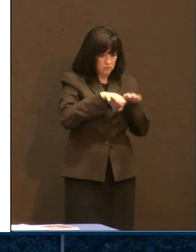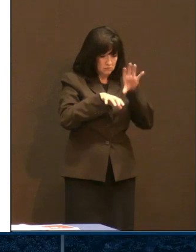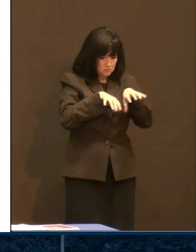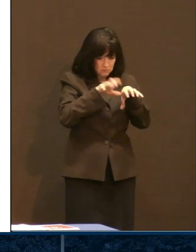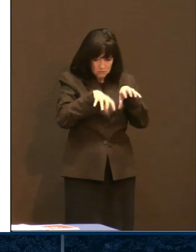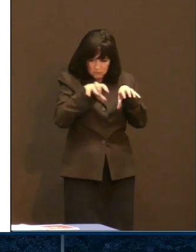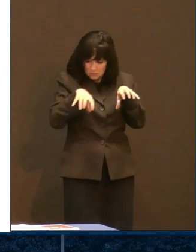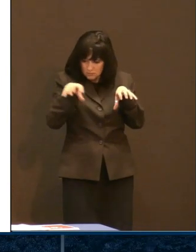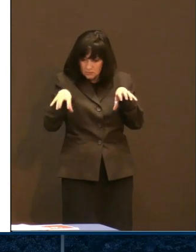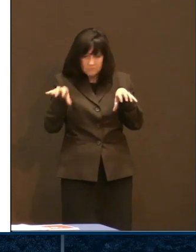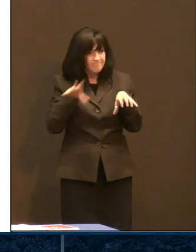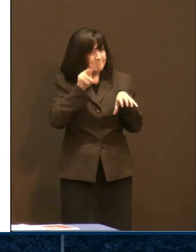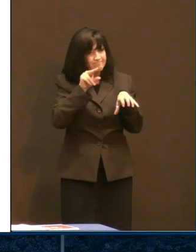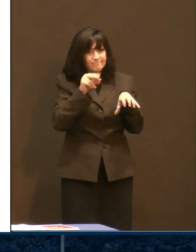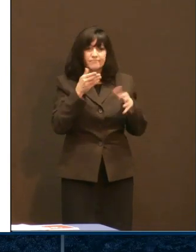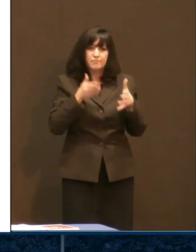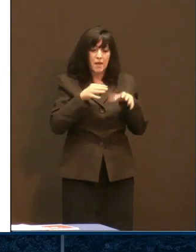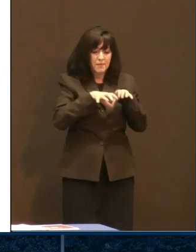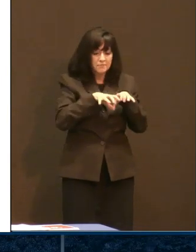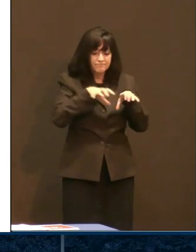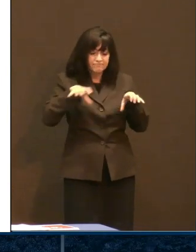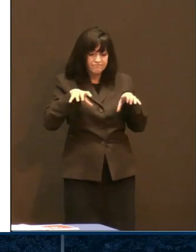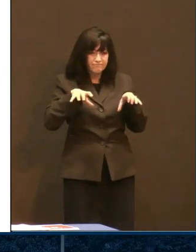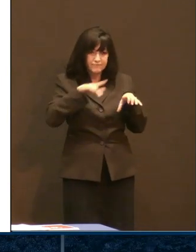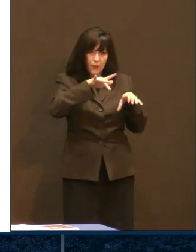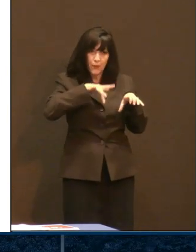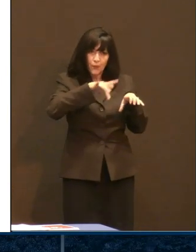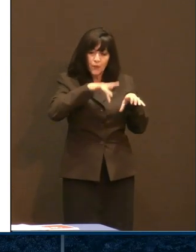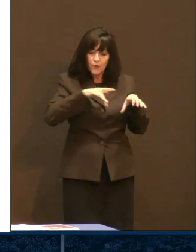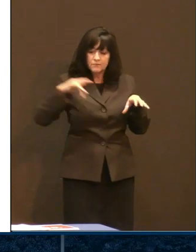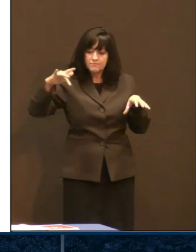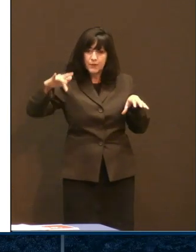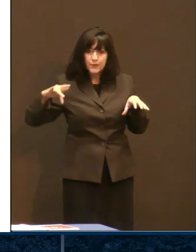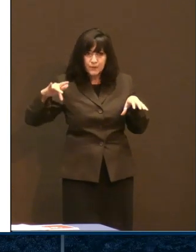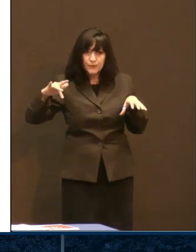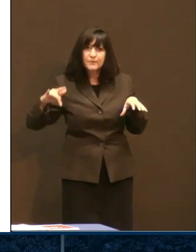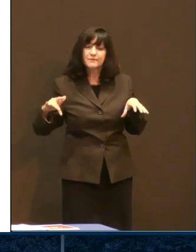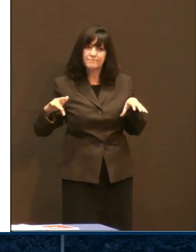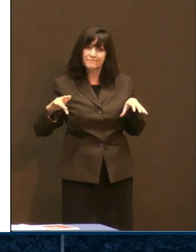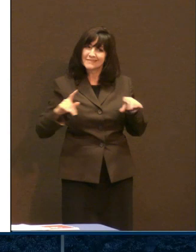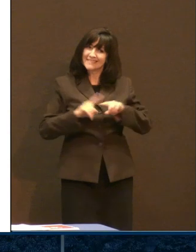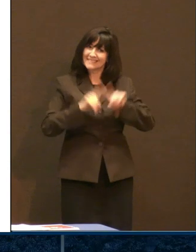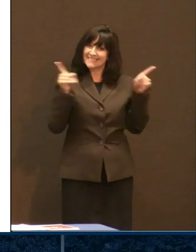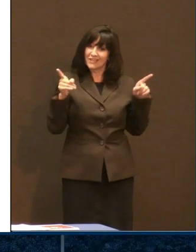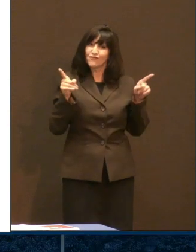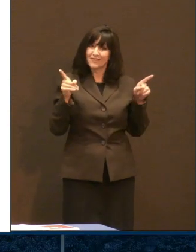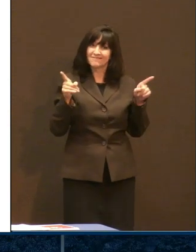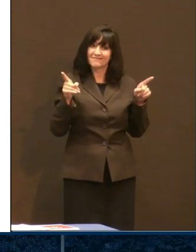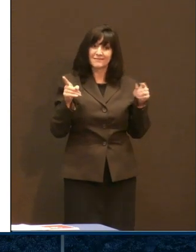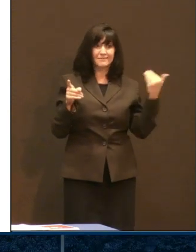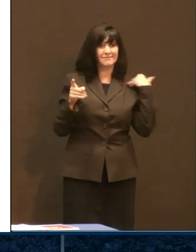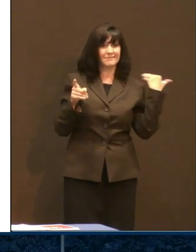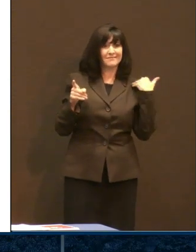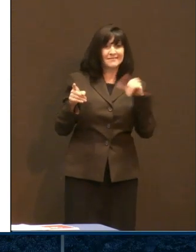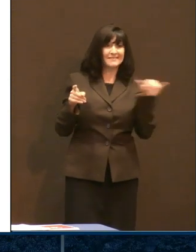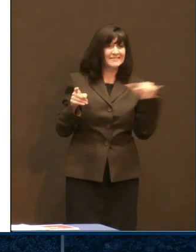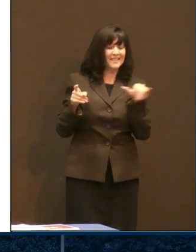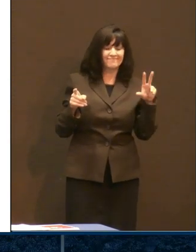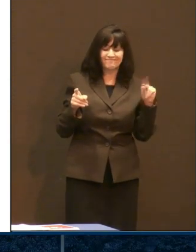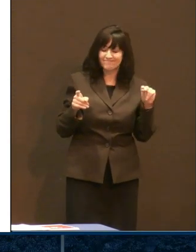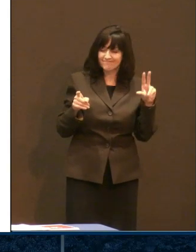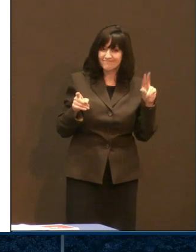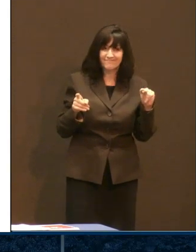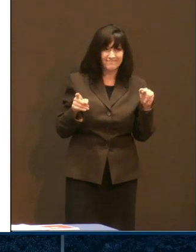those things might be. And, you know, it's a time, I think about it in the context of my